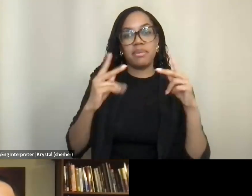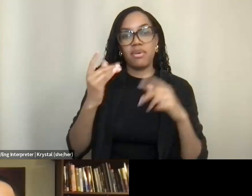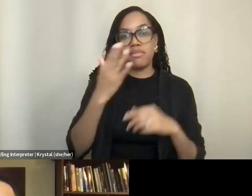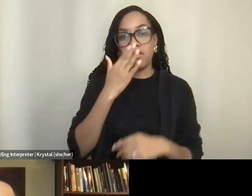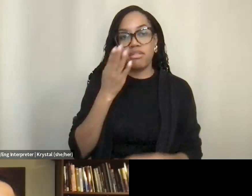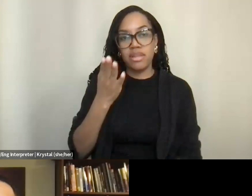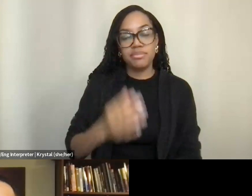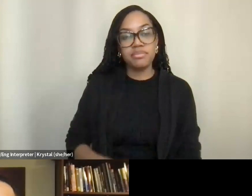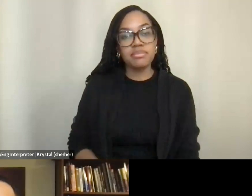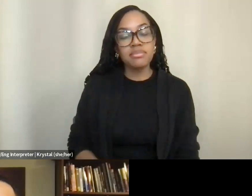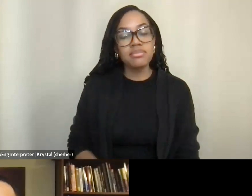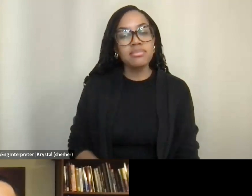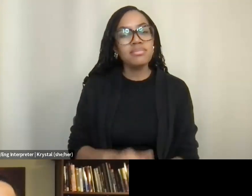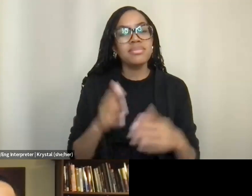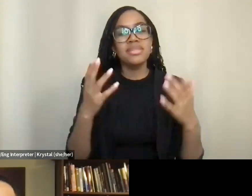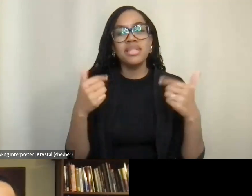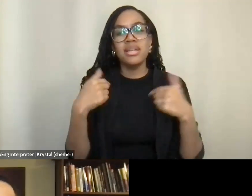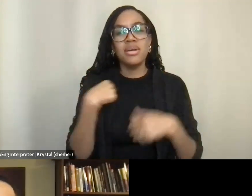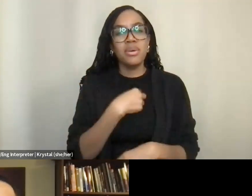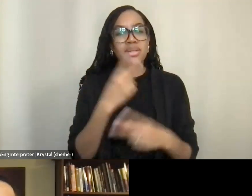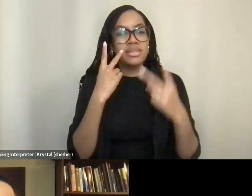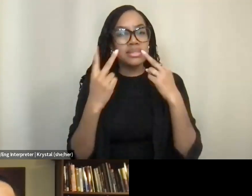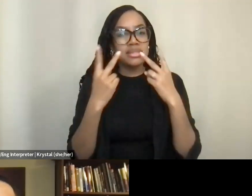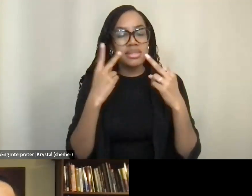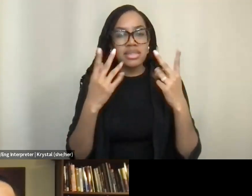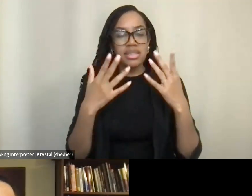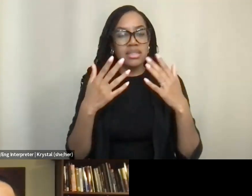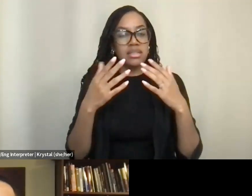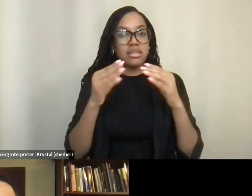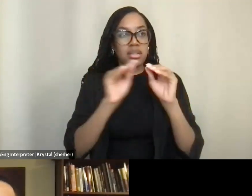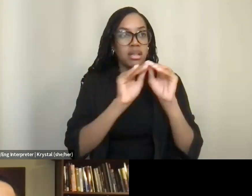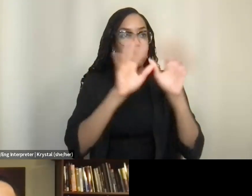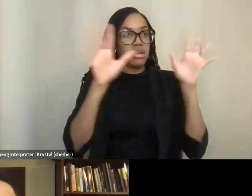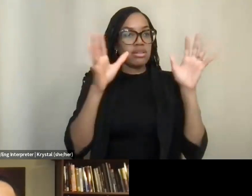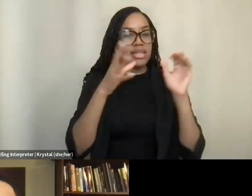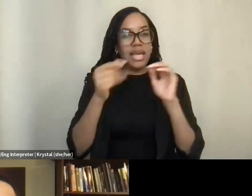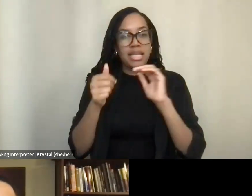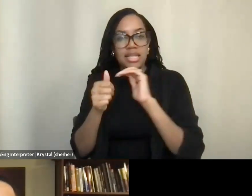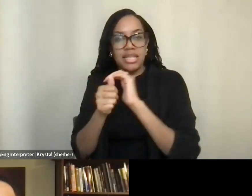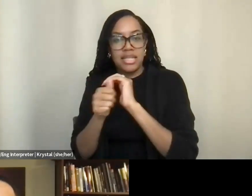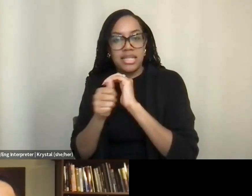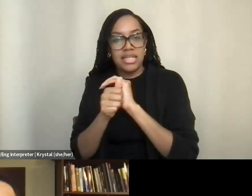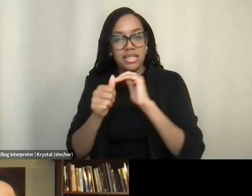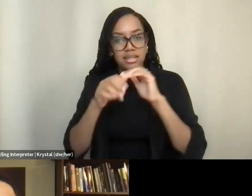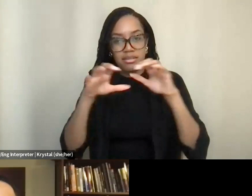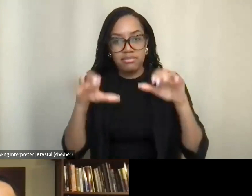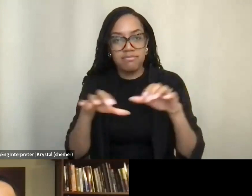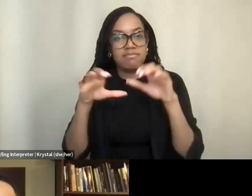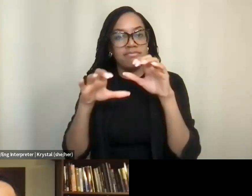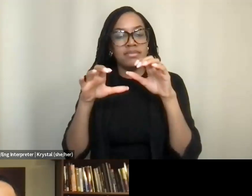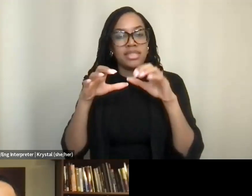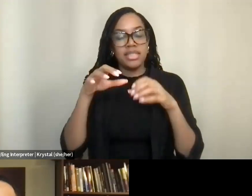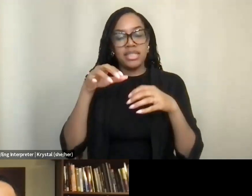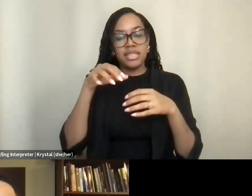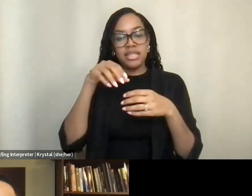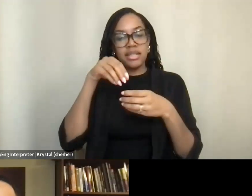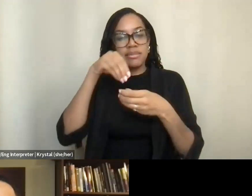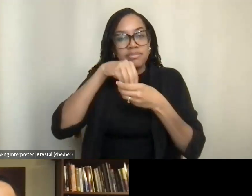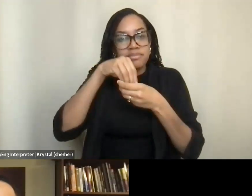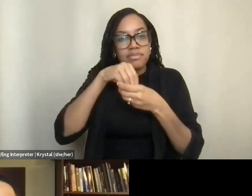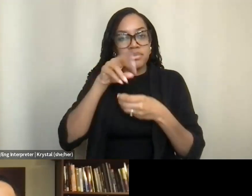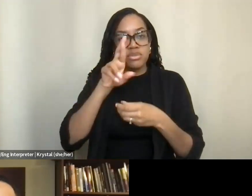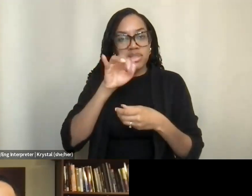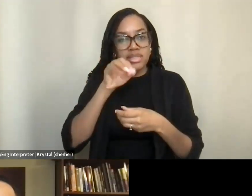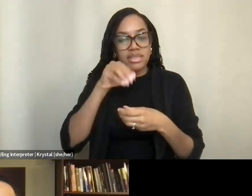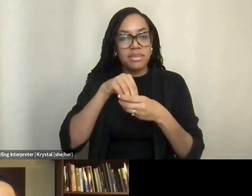these pernicious and ongoing overt and covert aspects of institutionalized racism in the United States, from